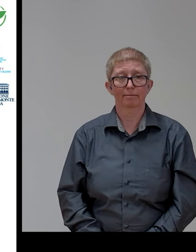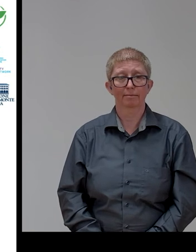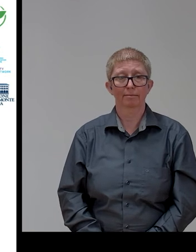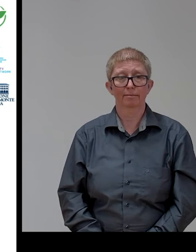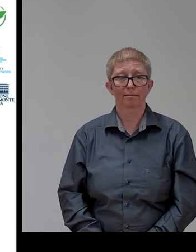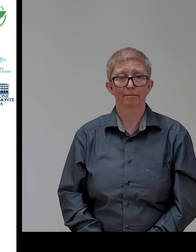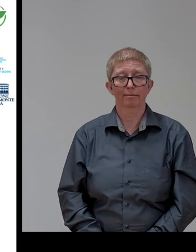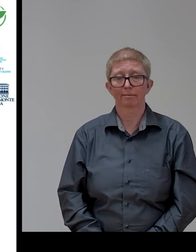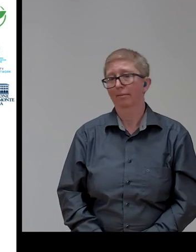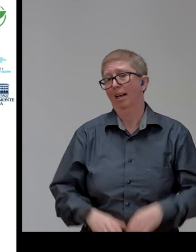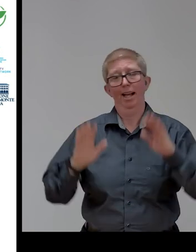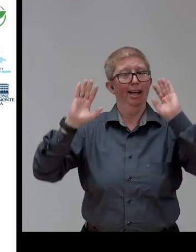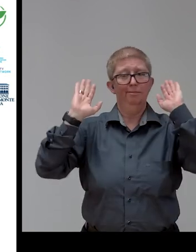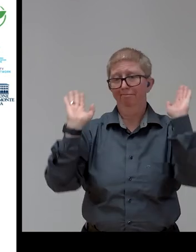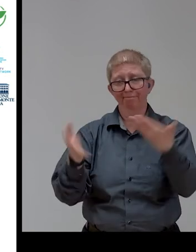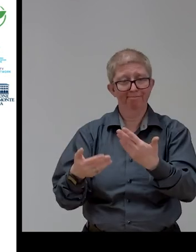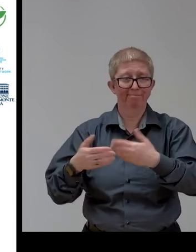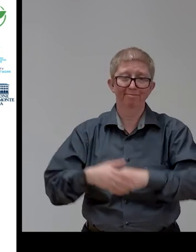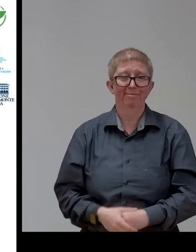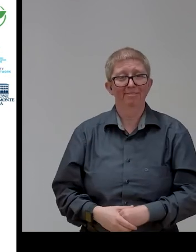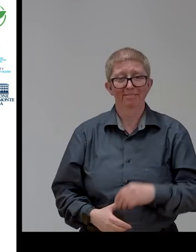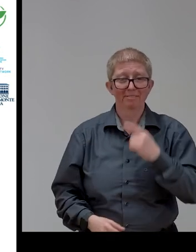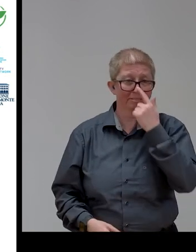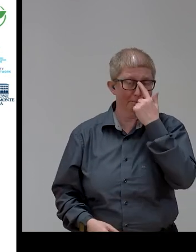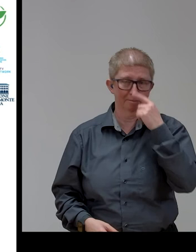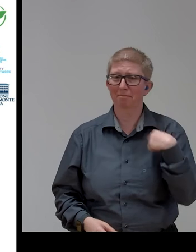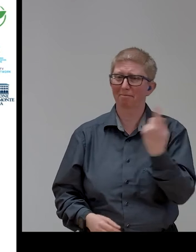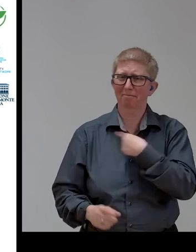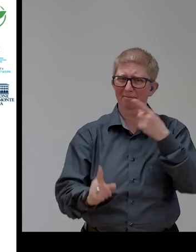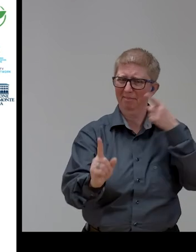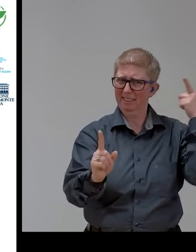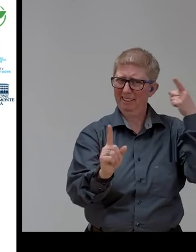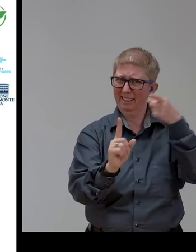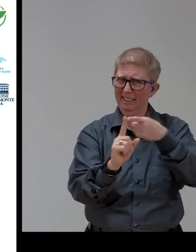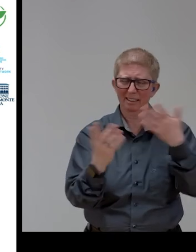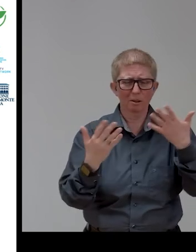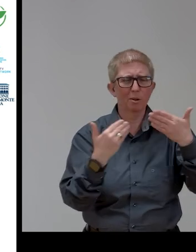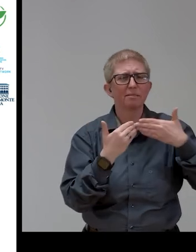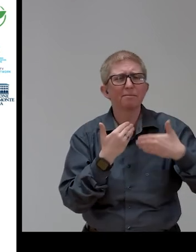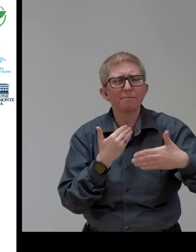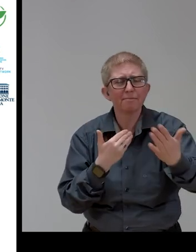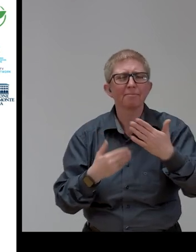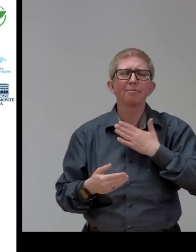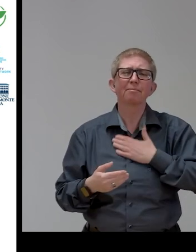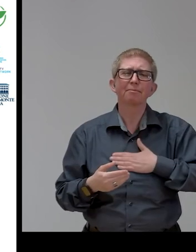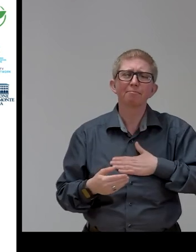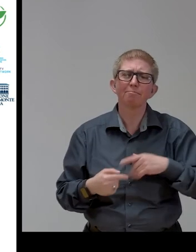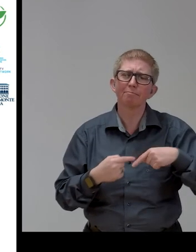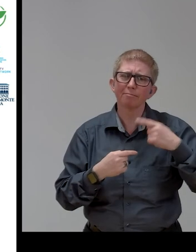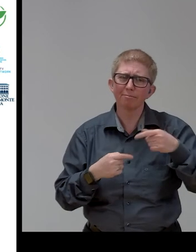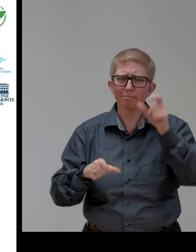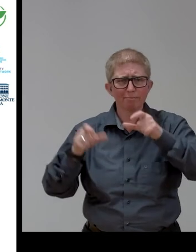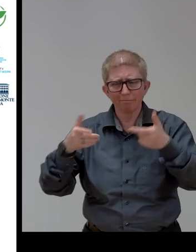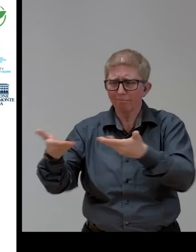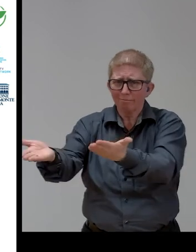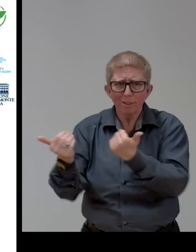please. Anyhow, our mission now in these days and objective is to invite and to encourage foundations